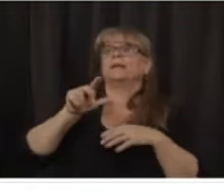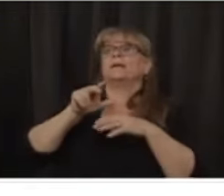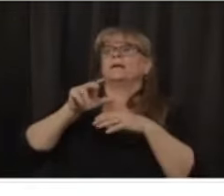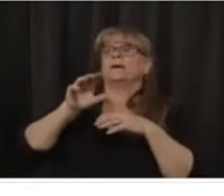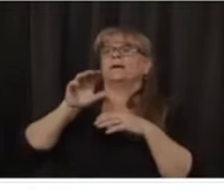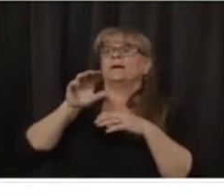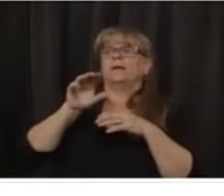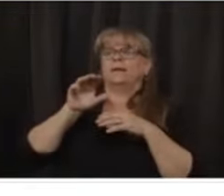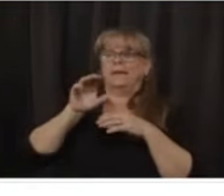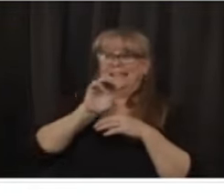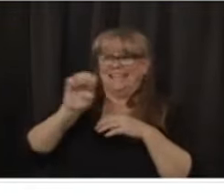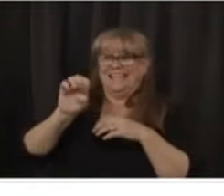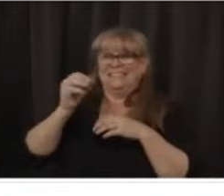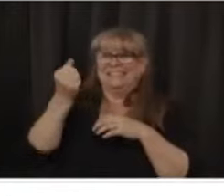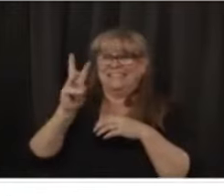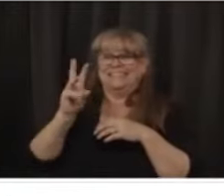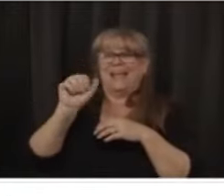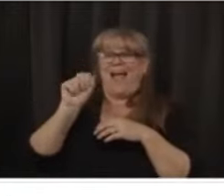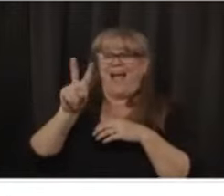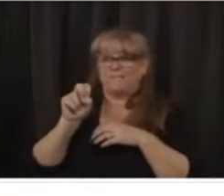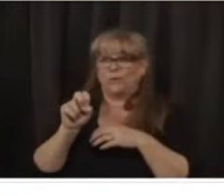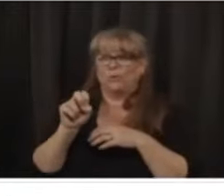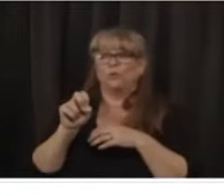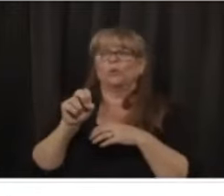You can register at